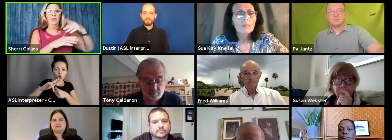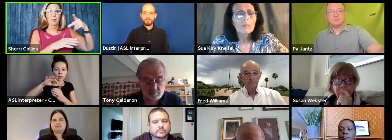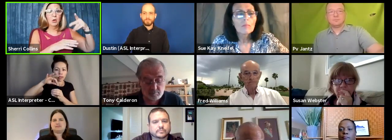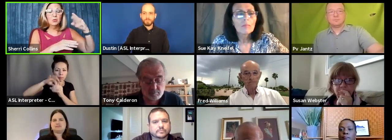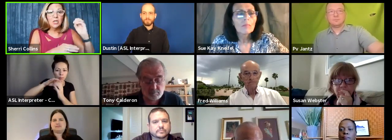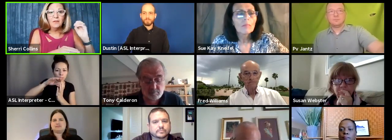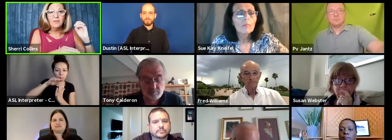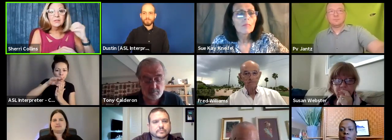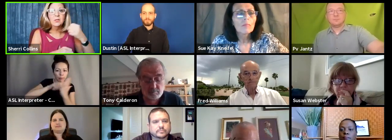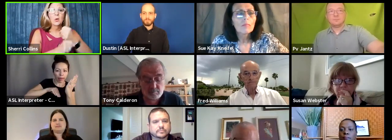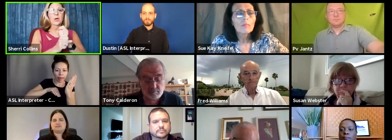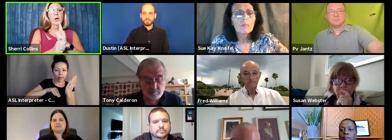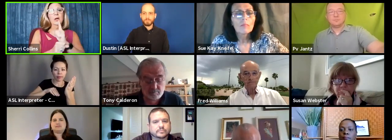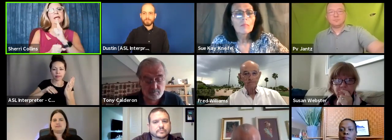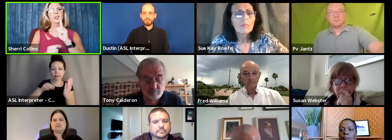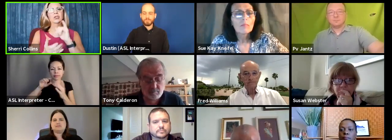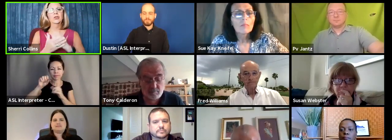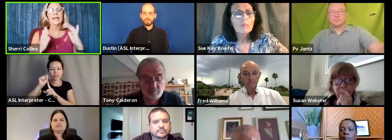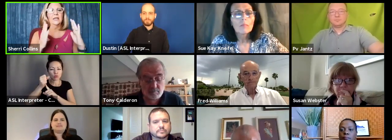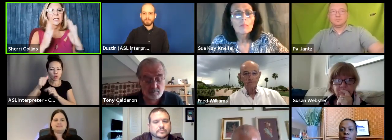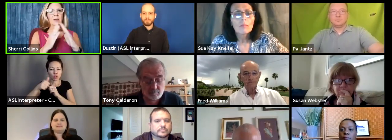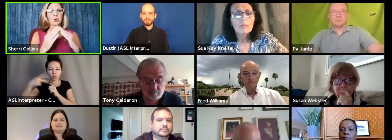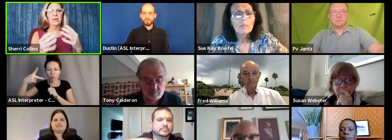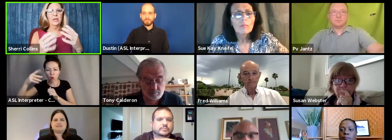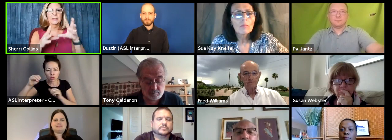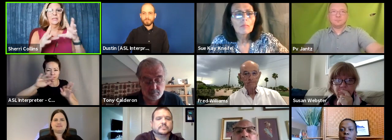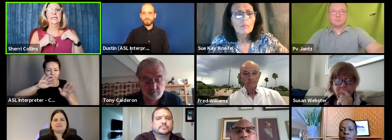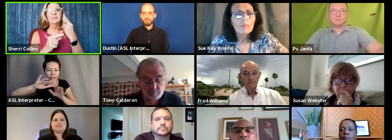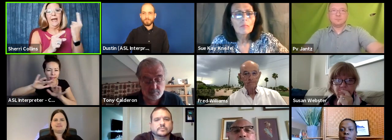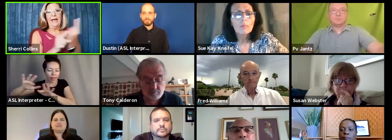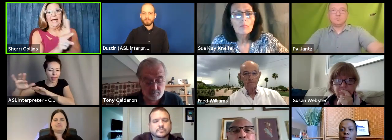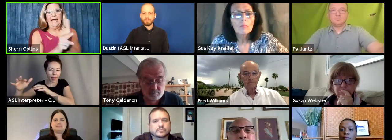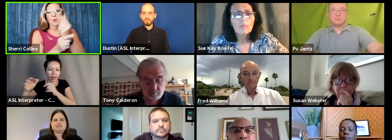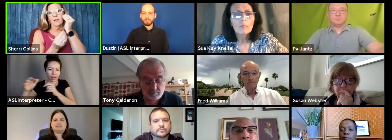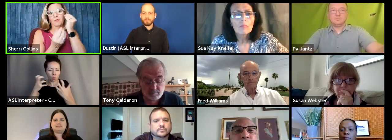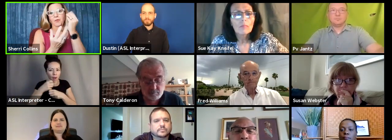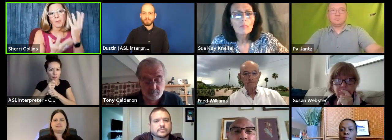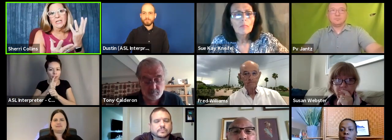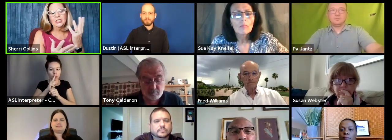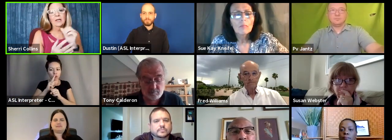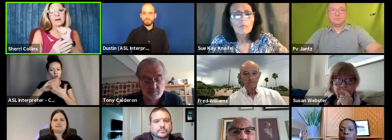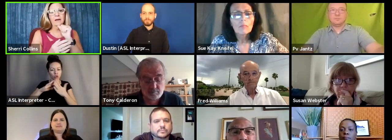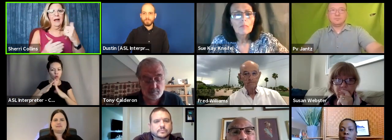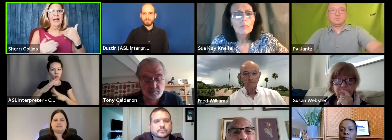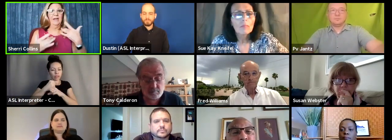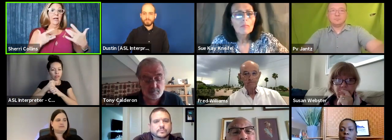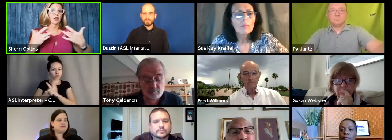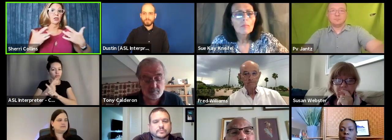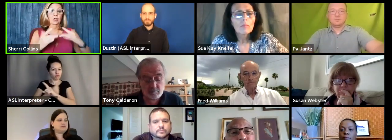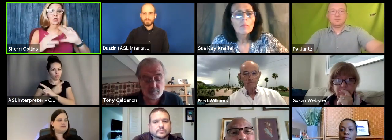situation on the post office. We want to make sure that the community receives accurate information and not have any concern